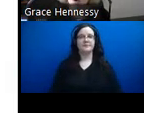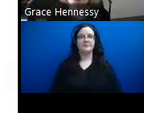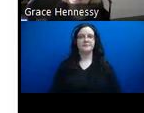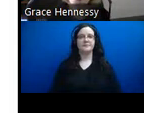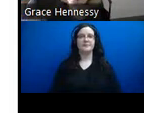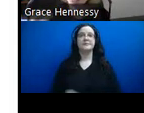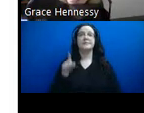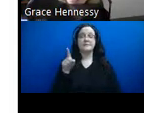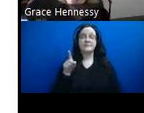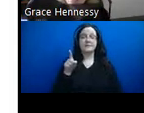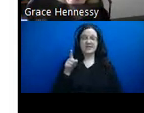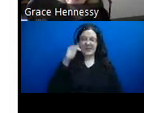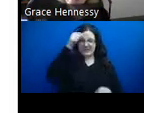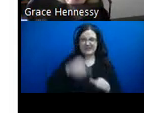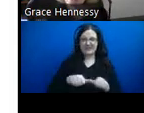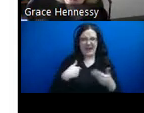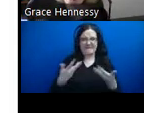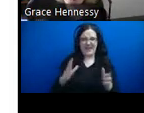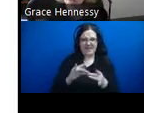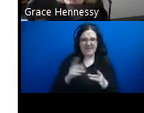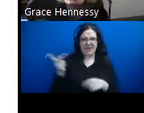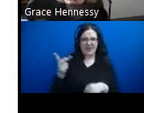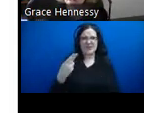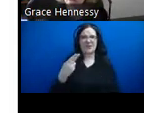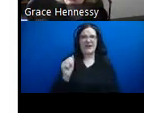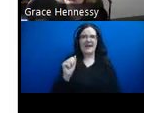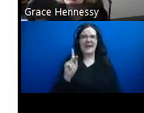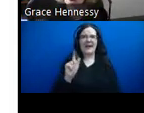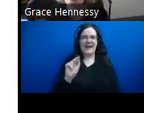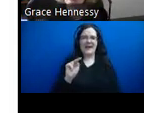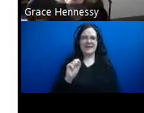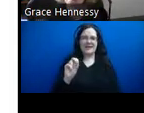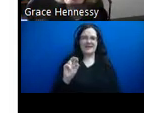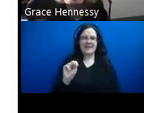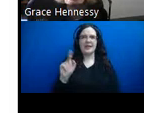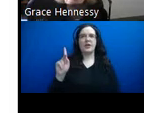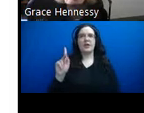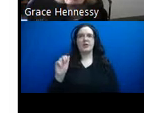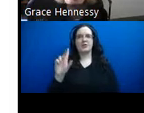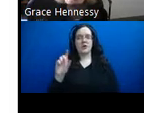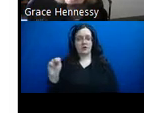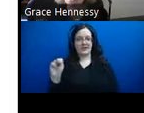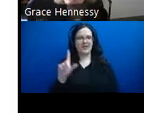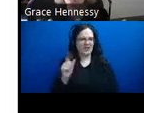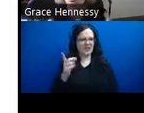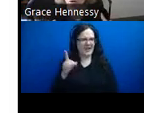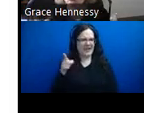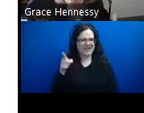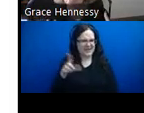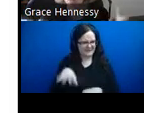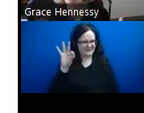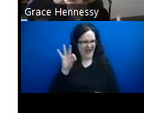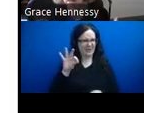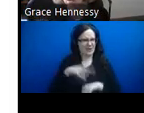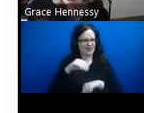Hackinson and Carlson, who I mentioned earlier, they did the study in 2018 that found that problem gamblers in the Swedish sample were